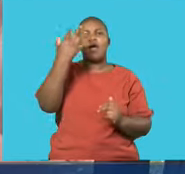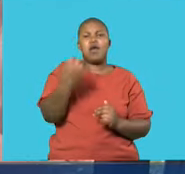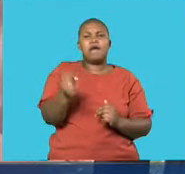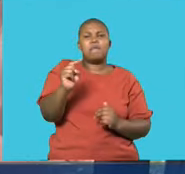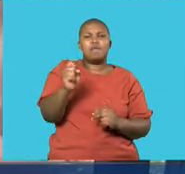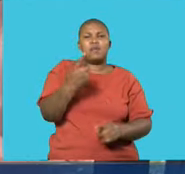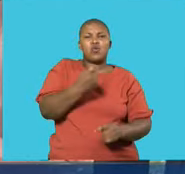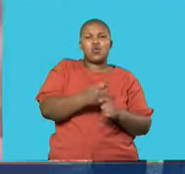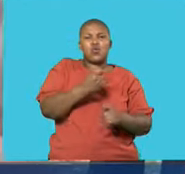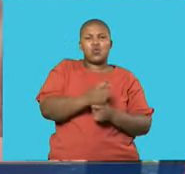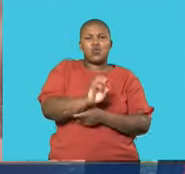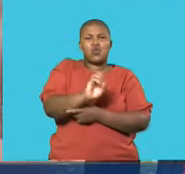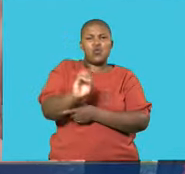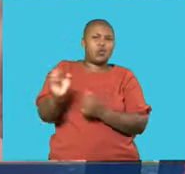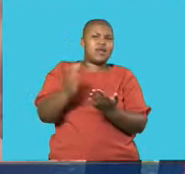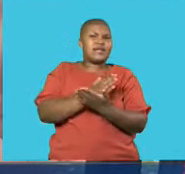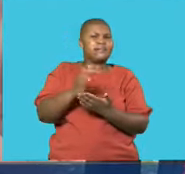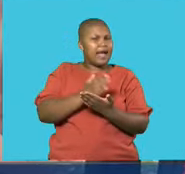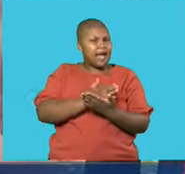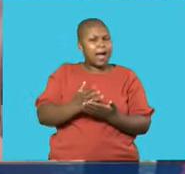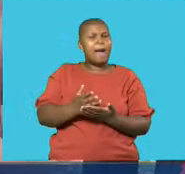some of them they actually been taken away